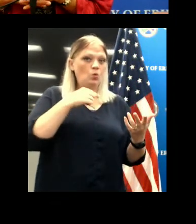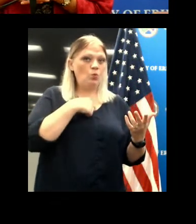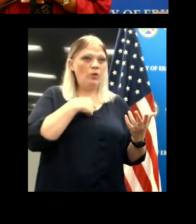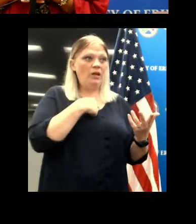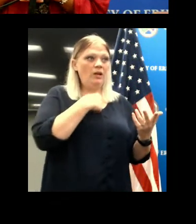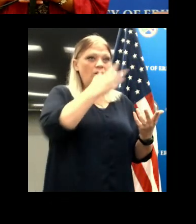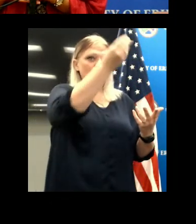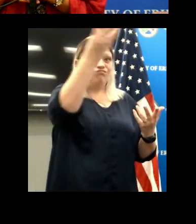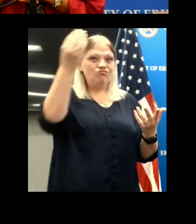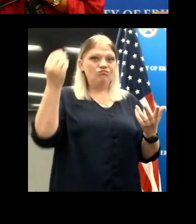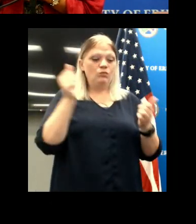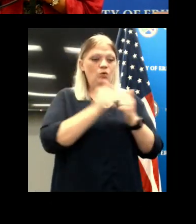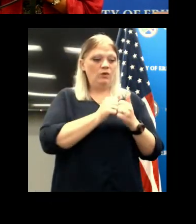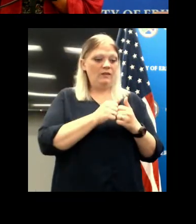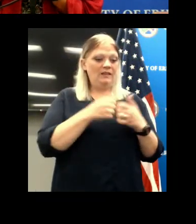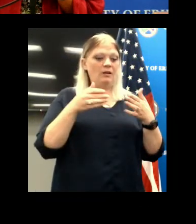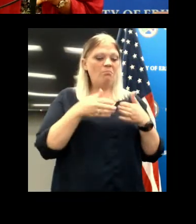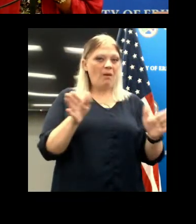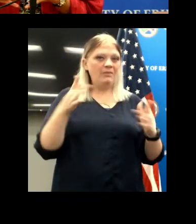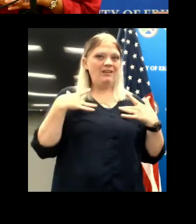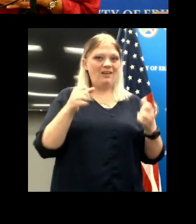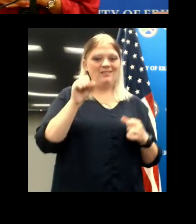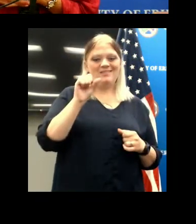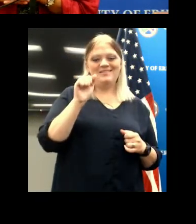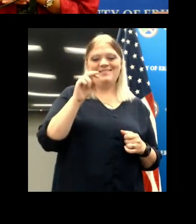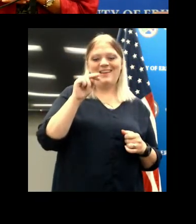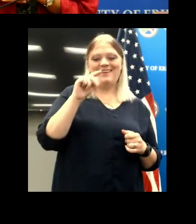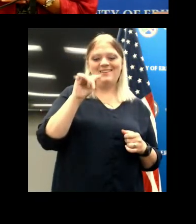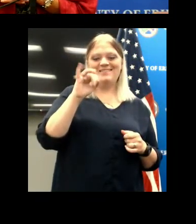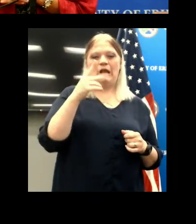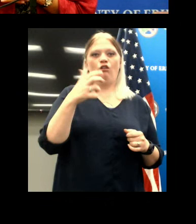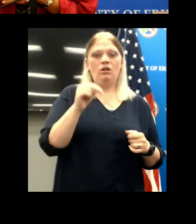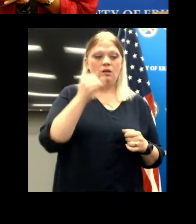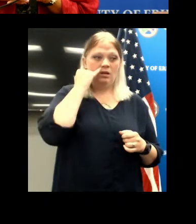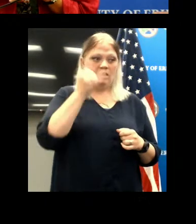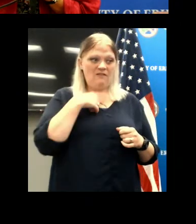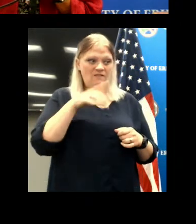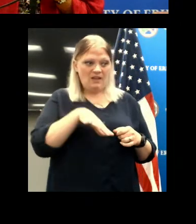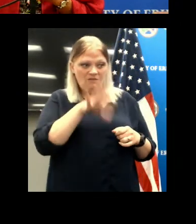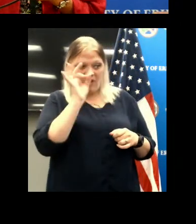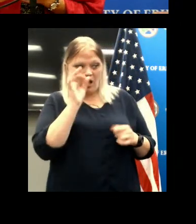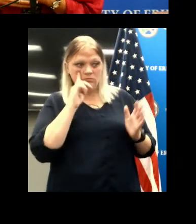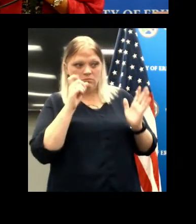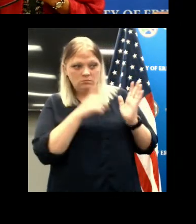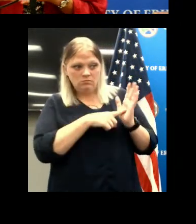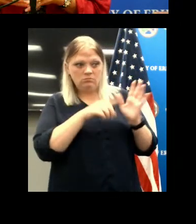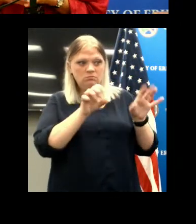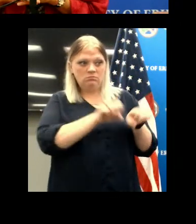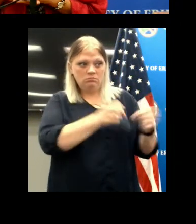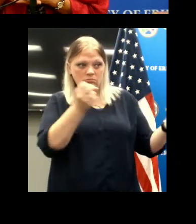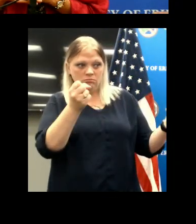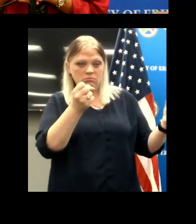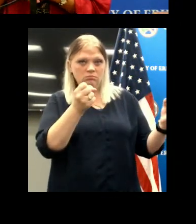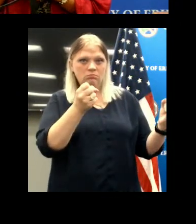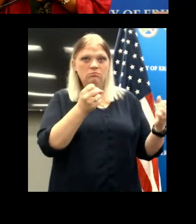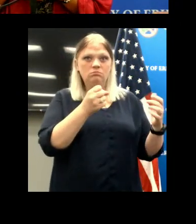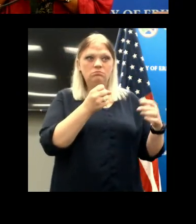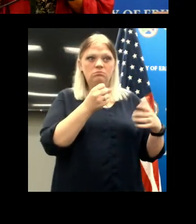with this public health sanitarian and they do find a violation, they will ensure that the owners and the managers of the